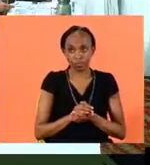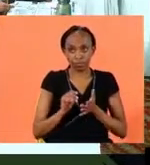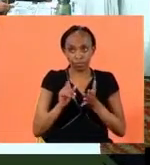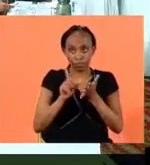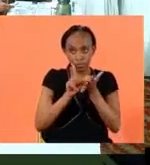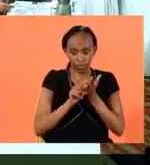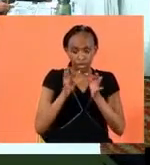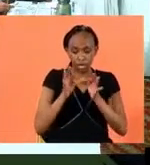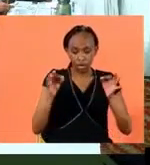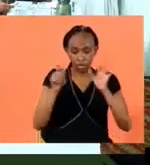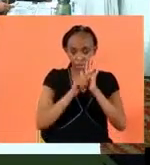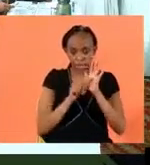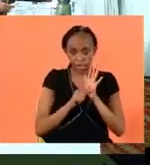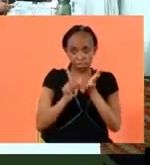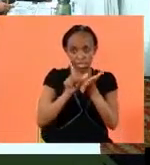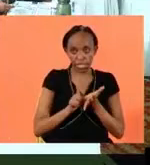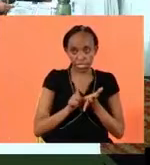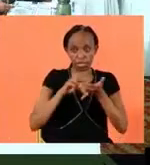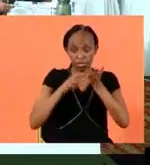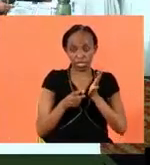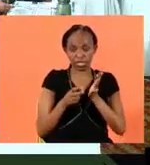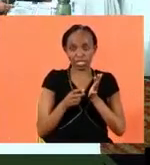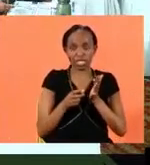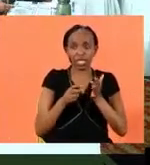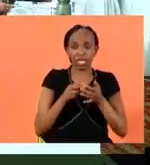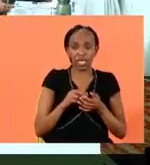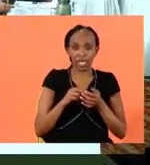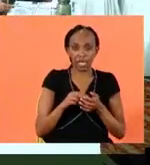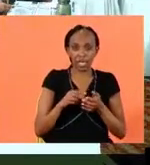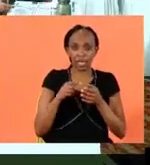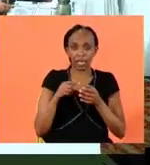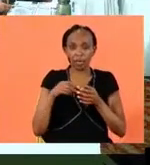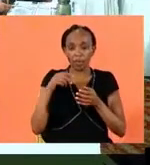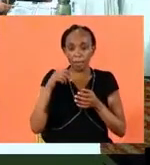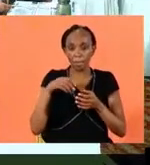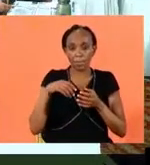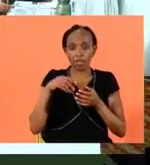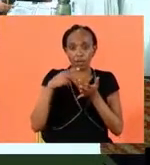long-term debts are contracted, and those debts have to be repaid by the future